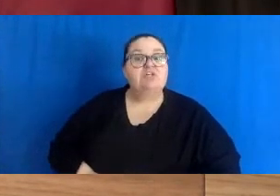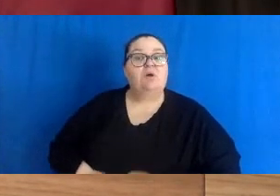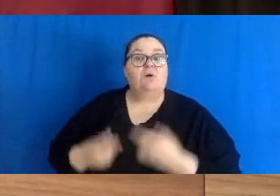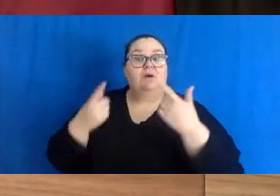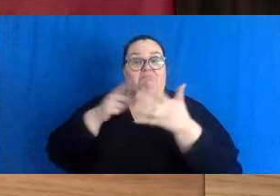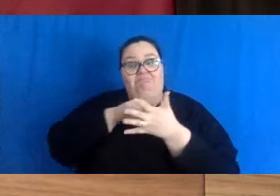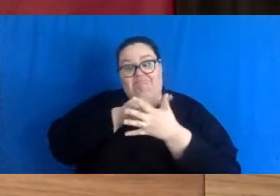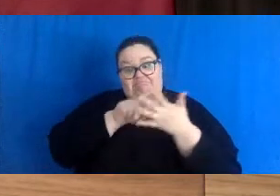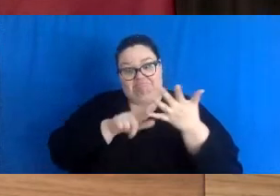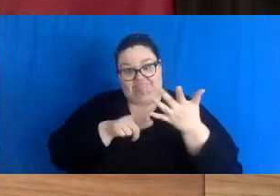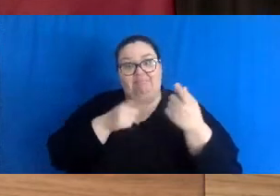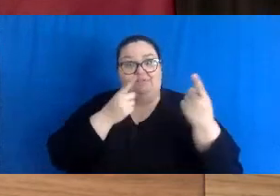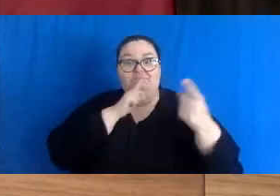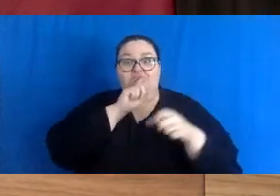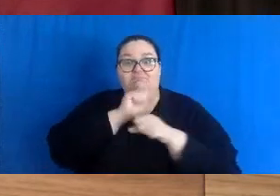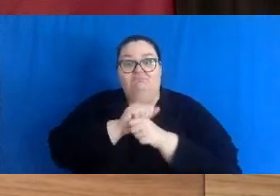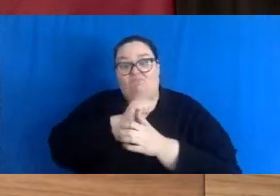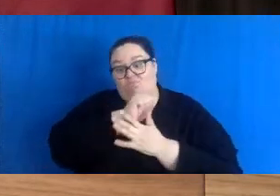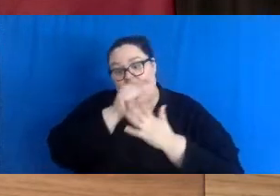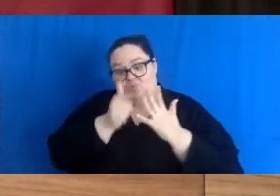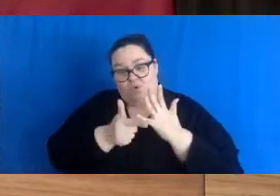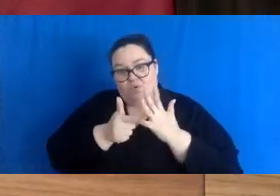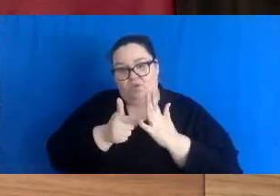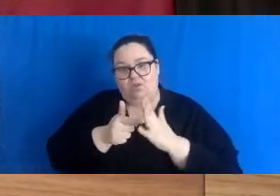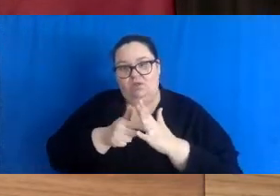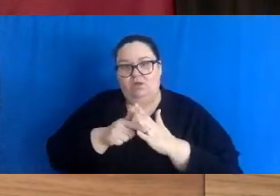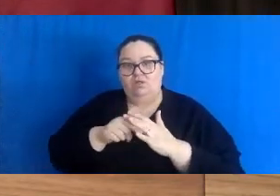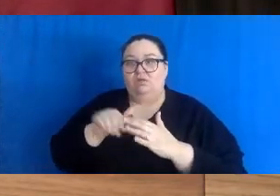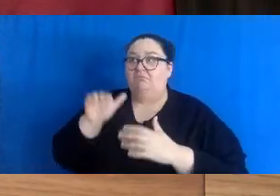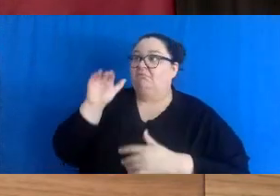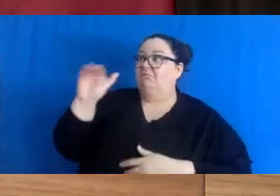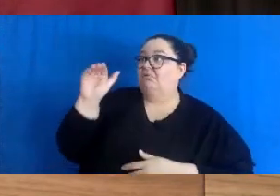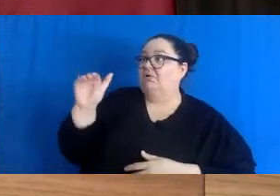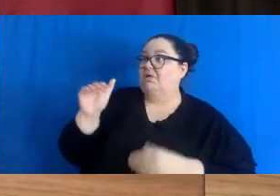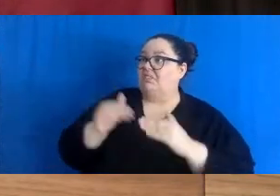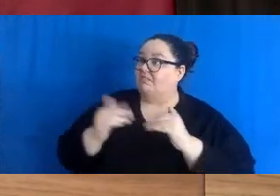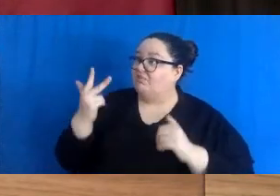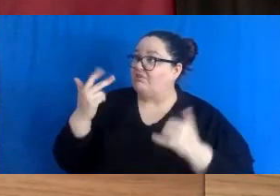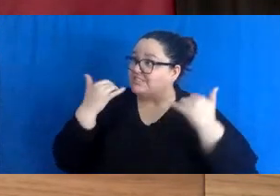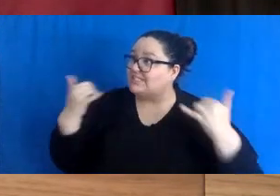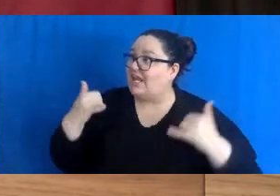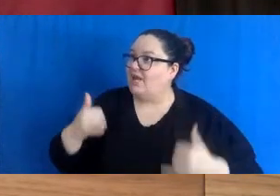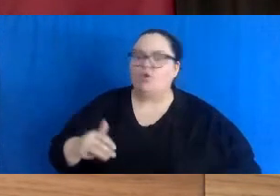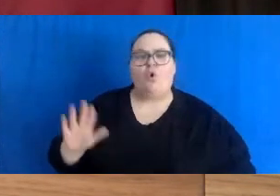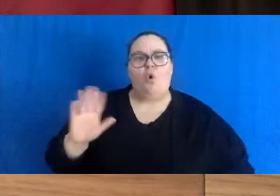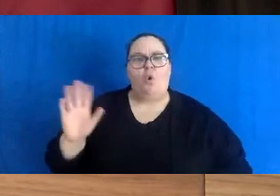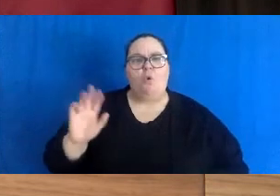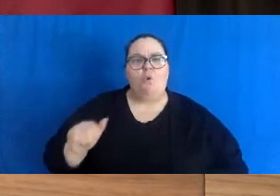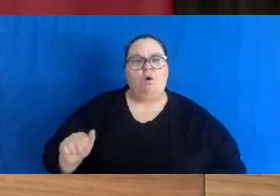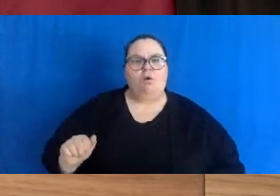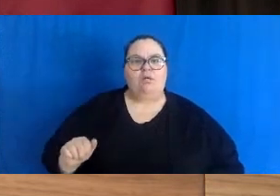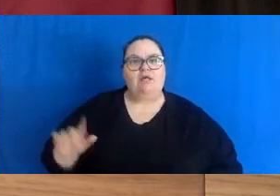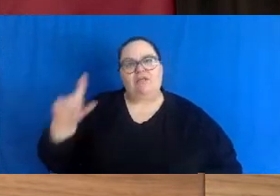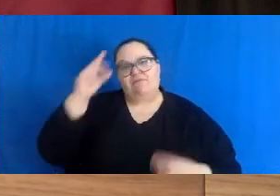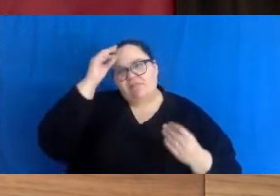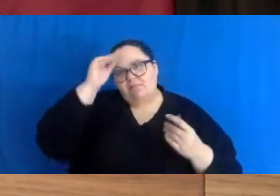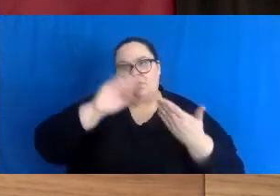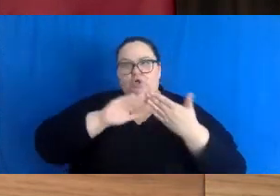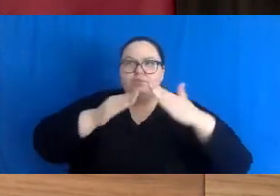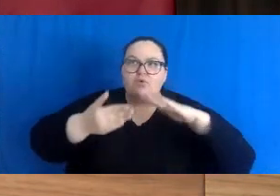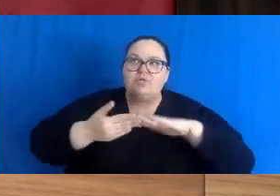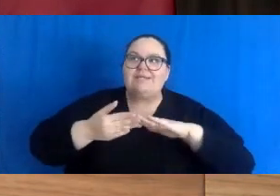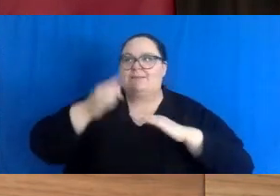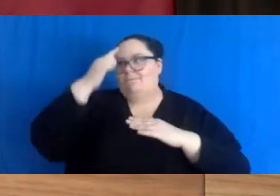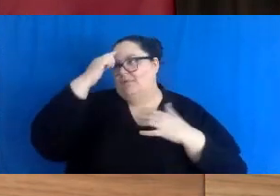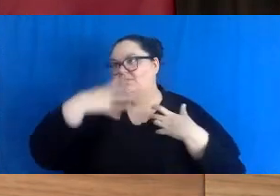triggers. We didn't come to government today and say we need to move today. They have to consider other factors such as community, mental